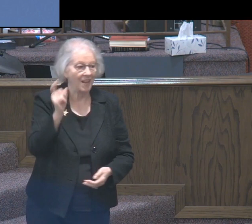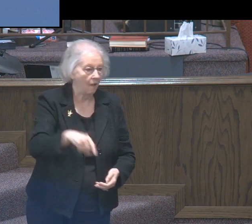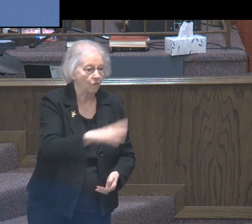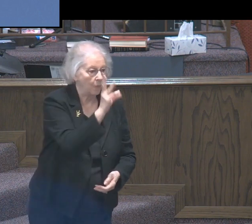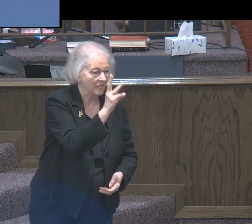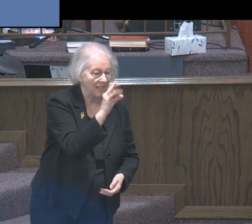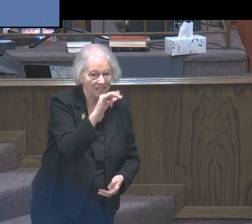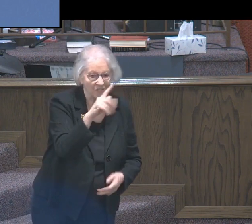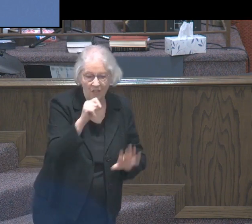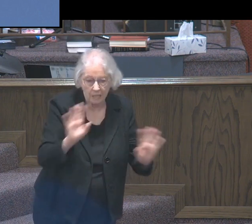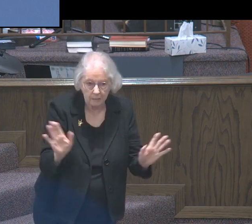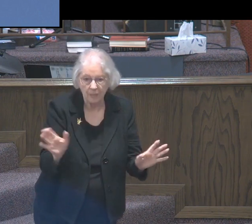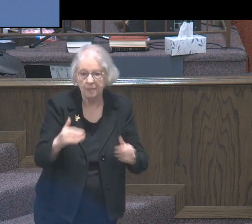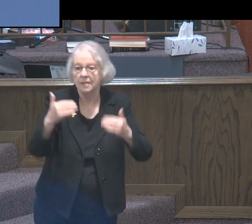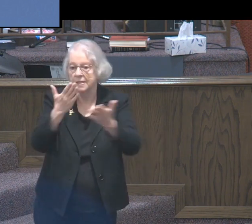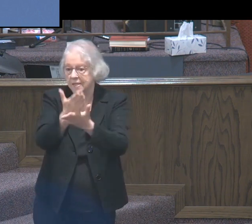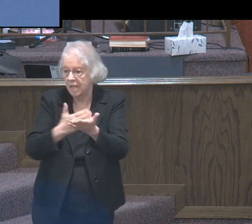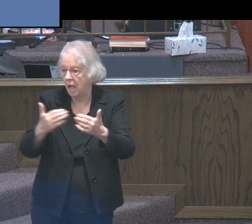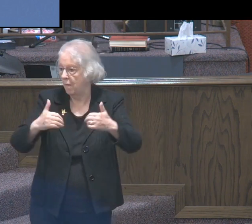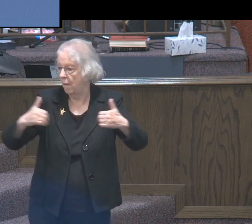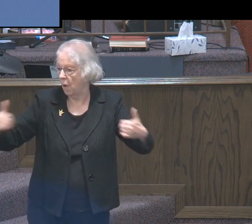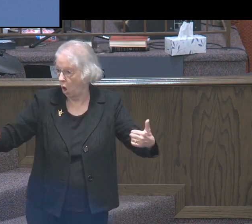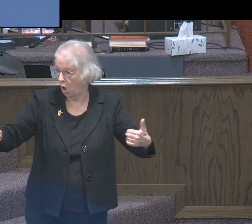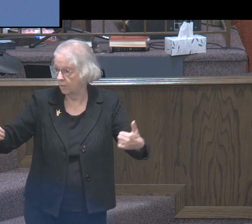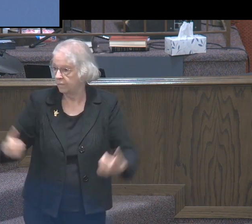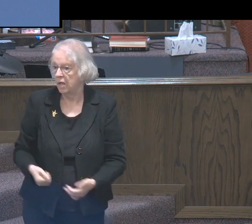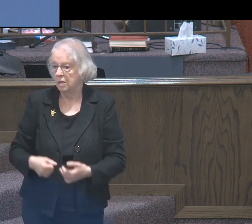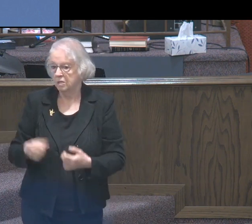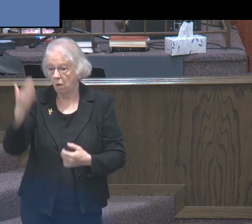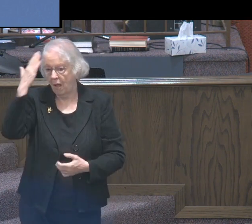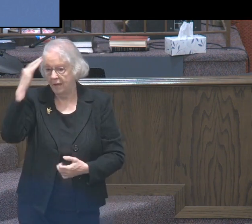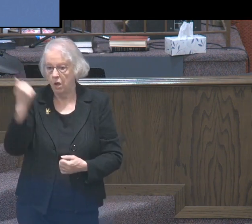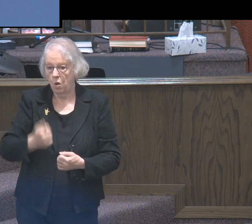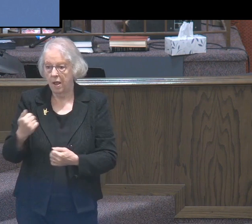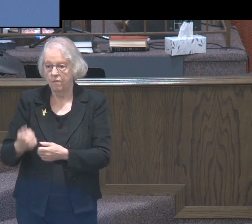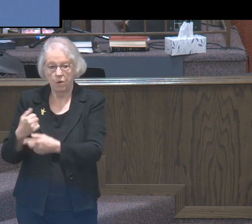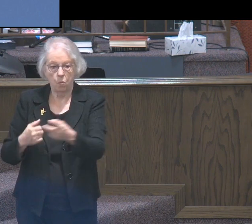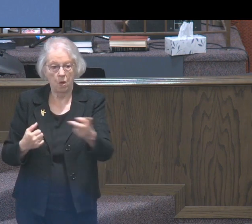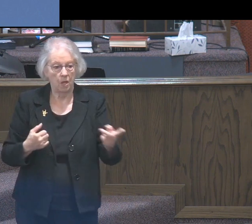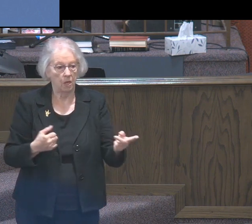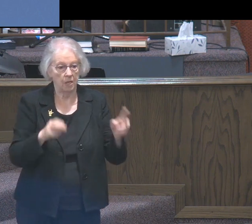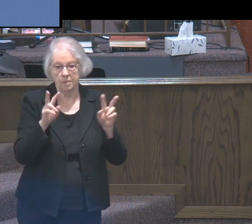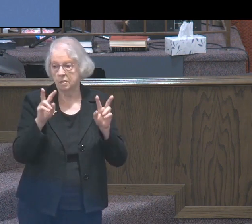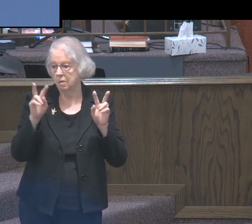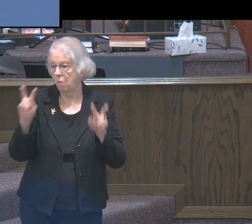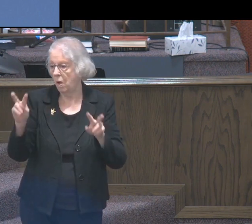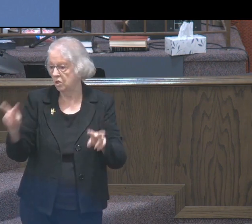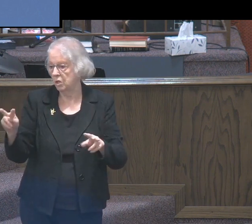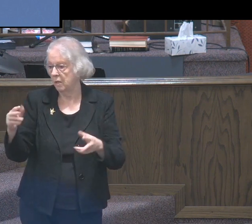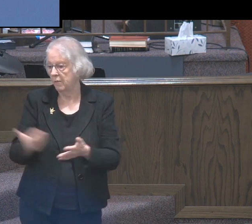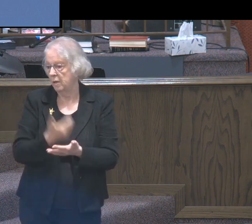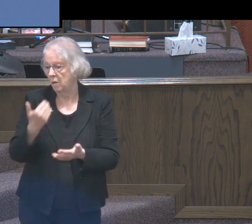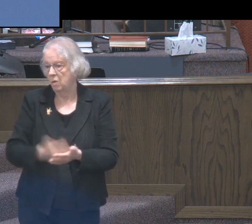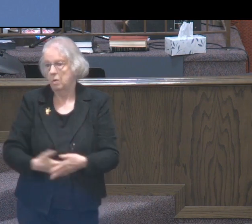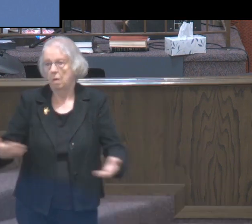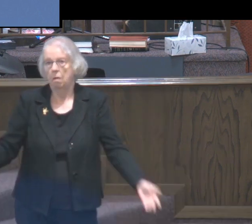things like that. Now, I know you guys are probably watching the news. That changes about every 15 minutes on what